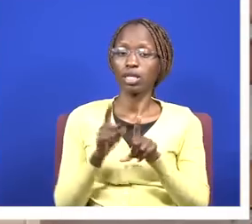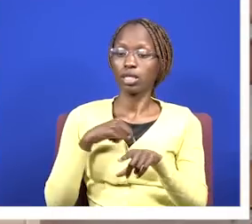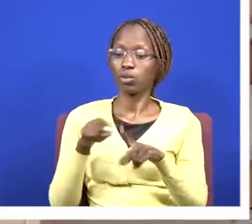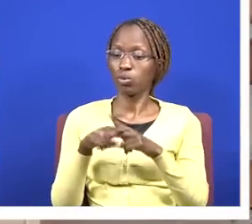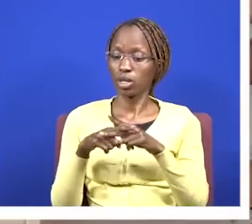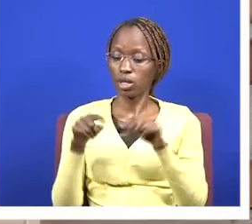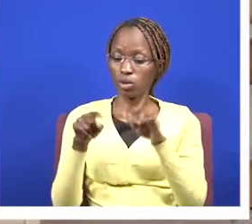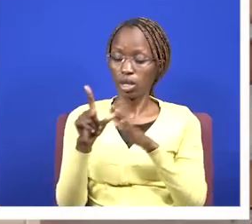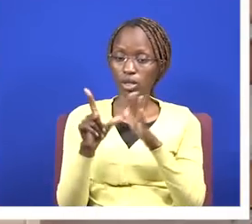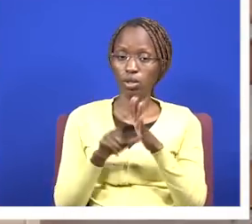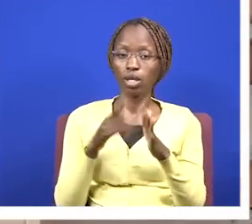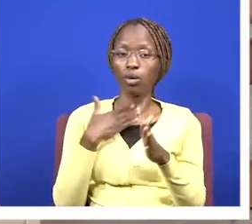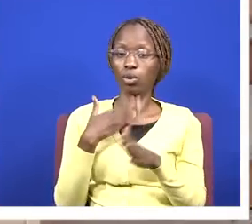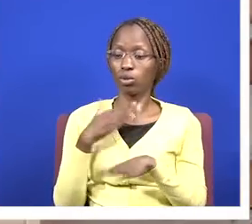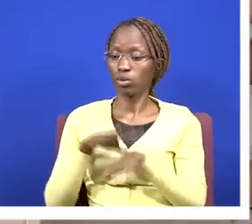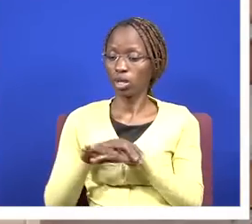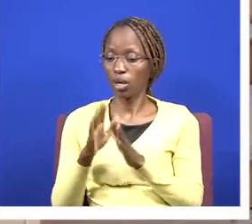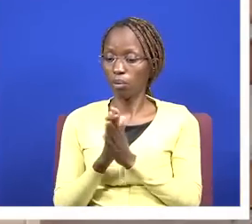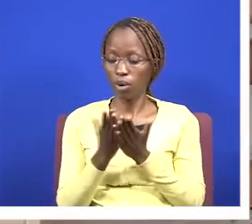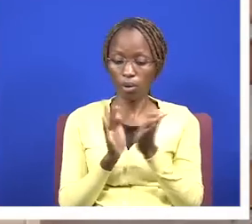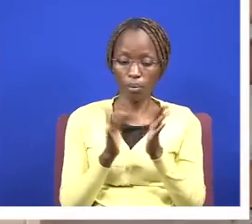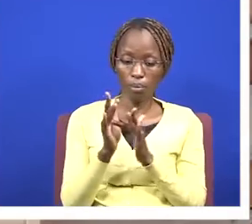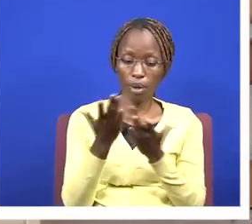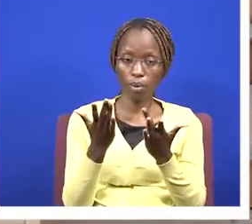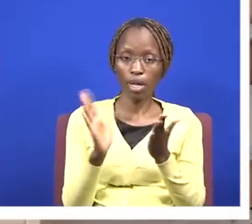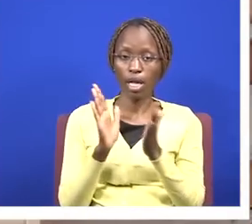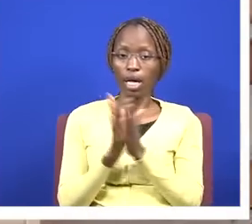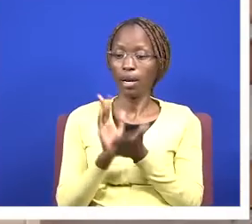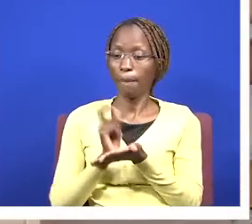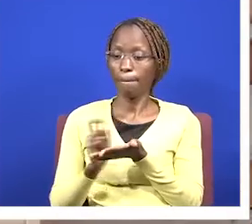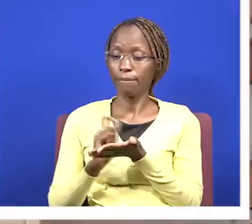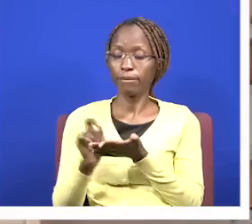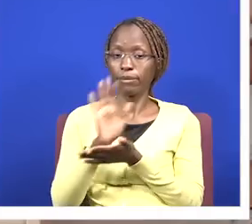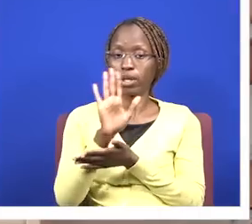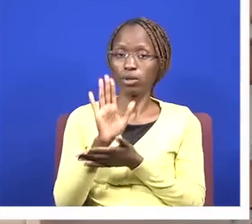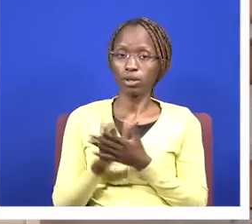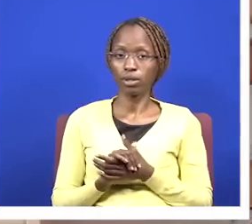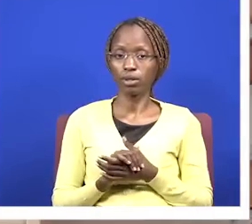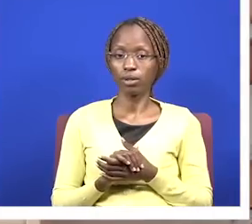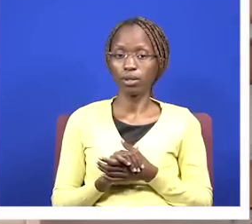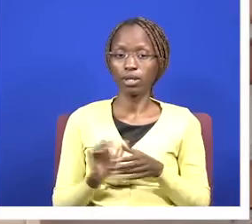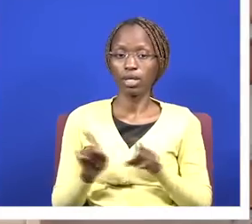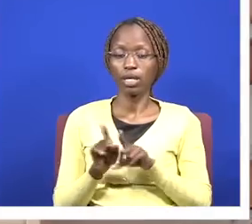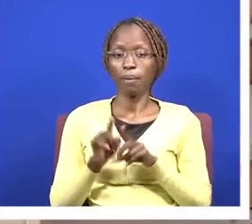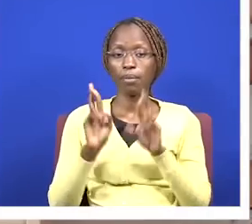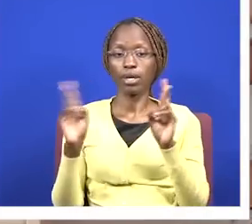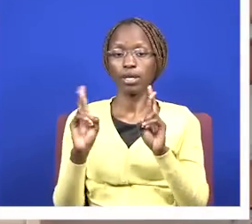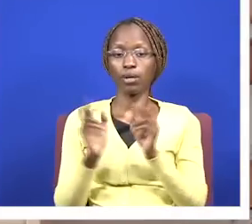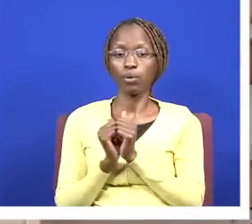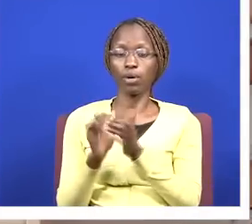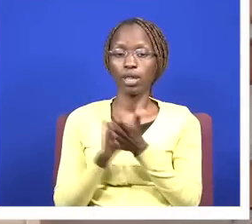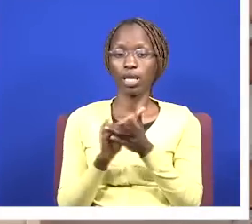today, I want you to get your notebook, your Bible, and your pen. As always, be ready with those, and we